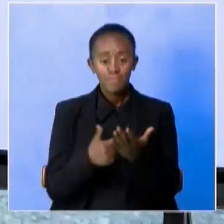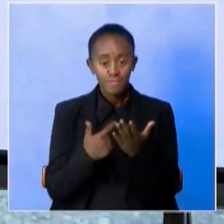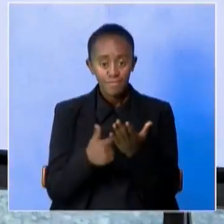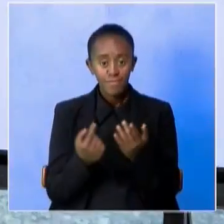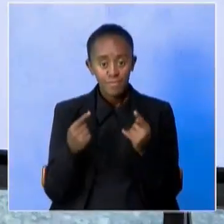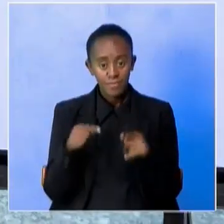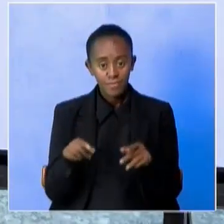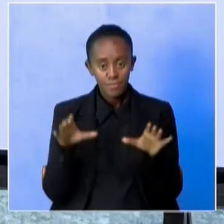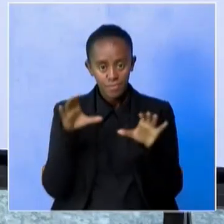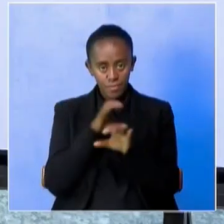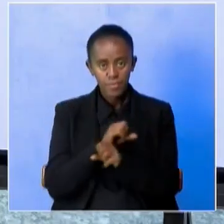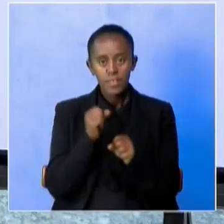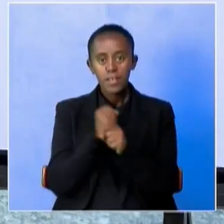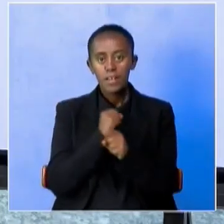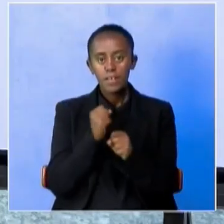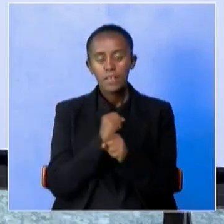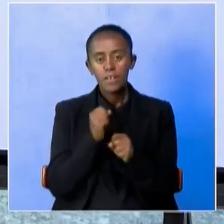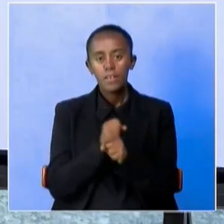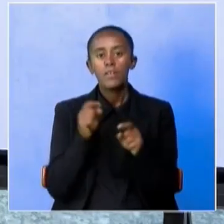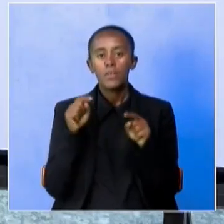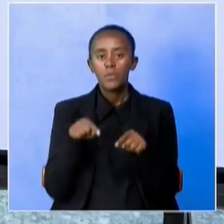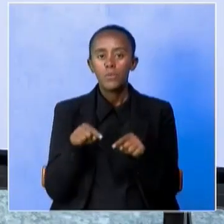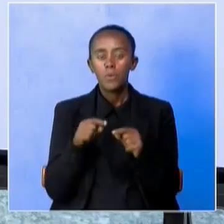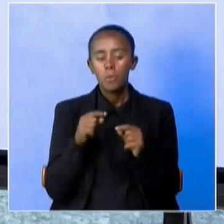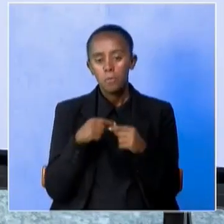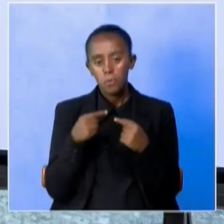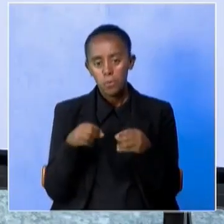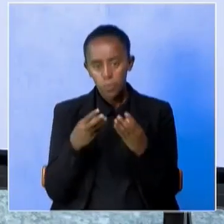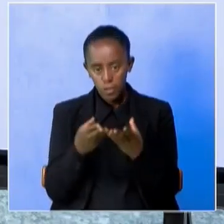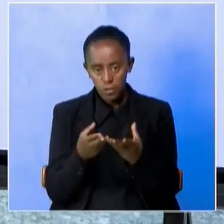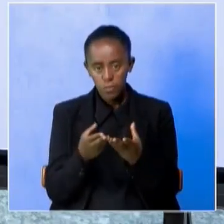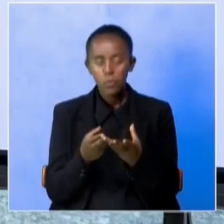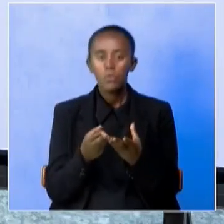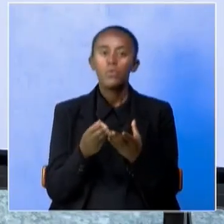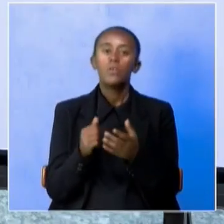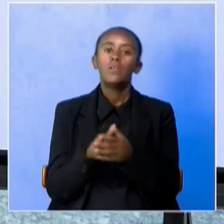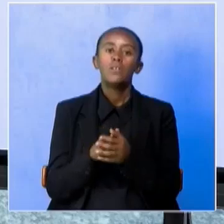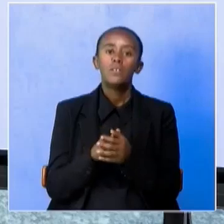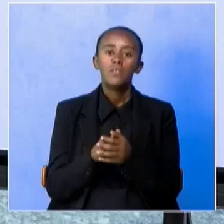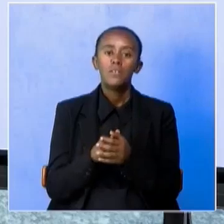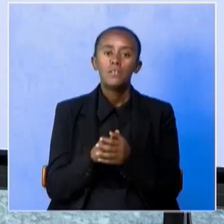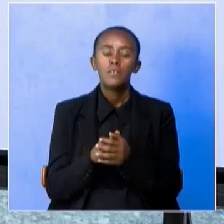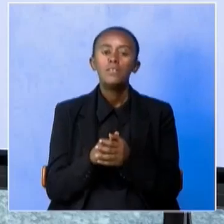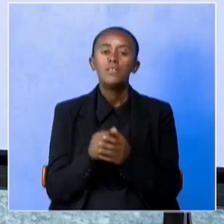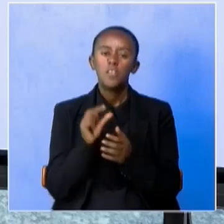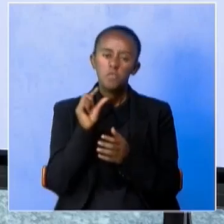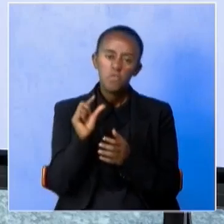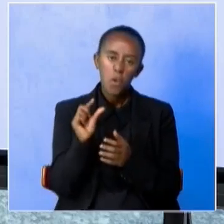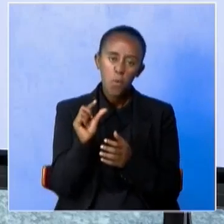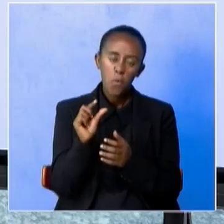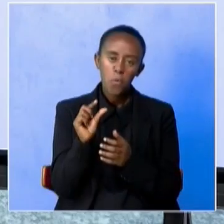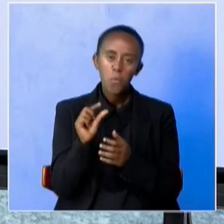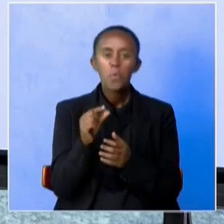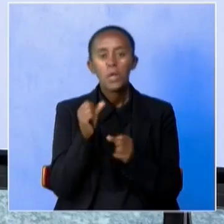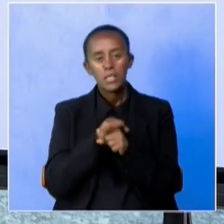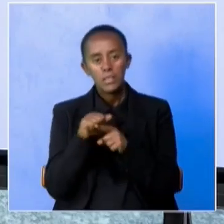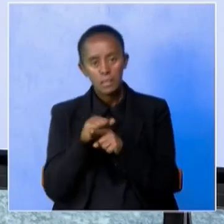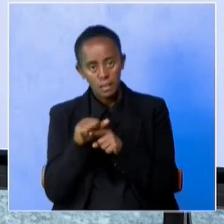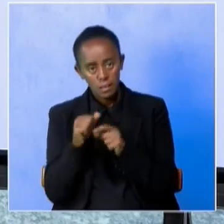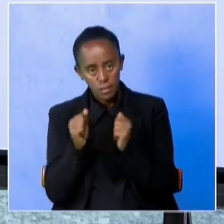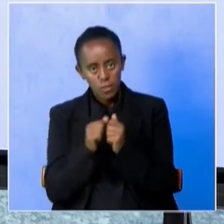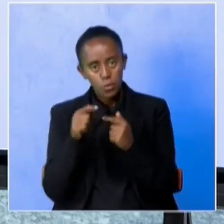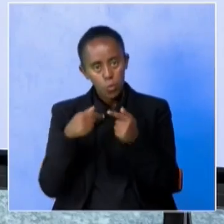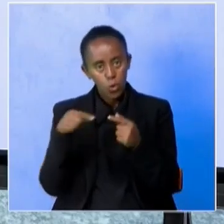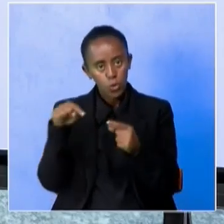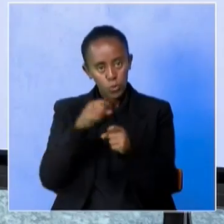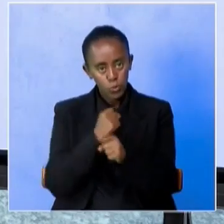all the activities that we're going to do today, but I'm going to leave you with a few exercises that you're going